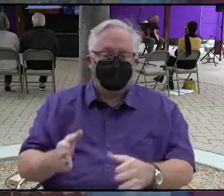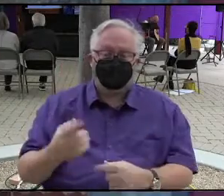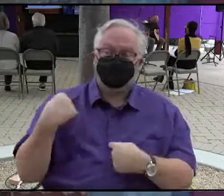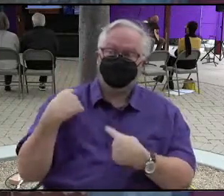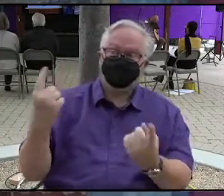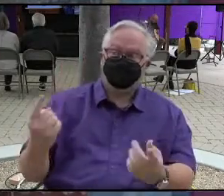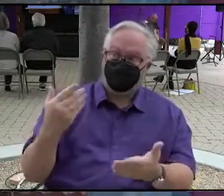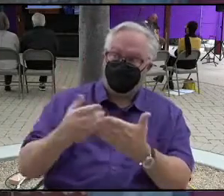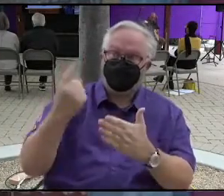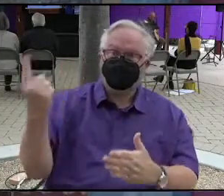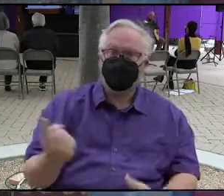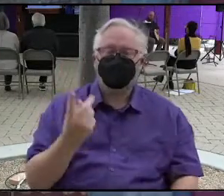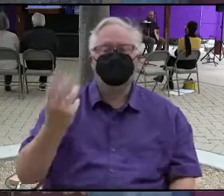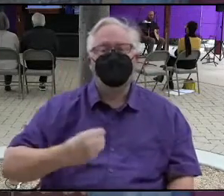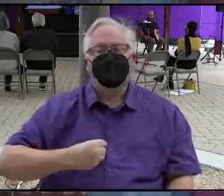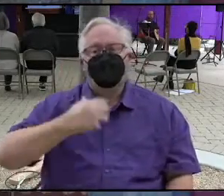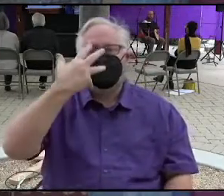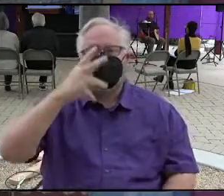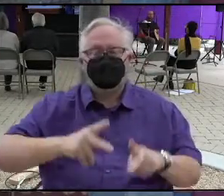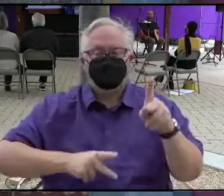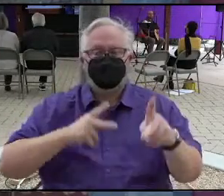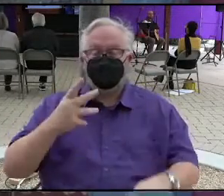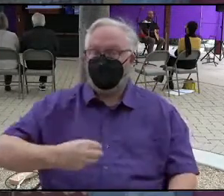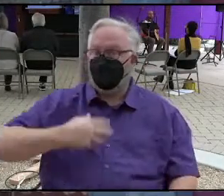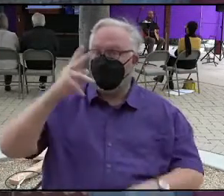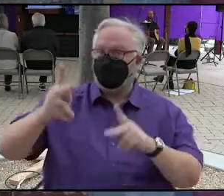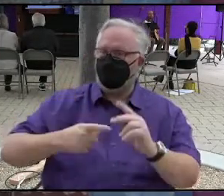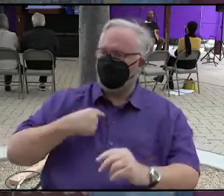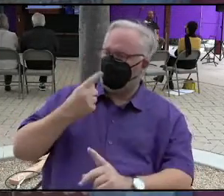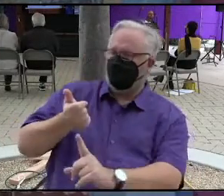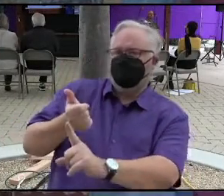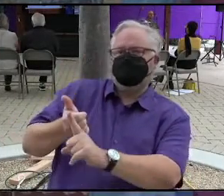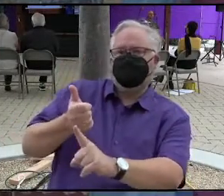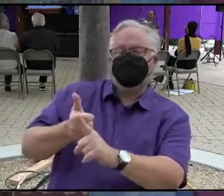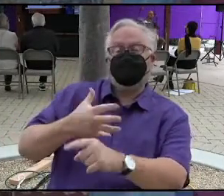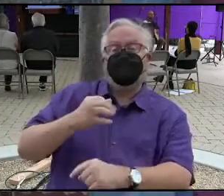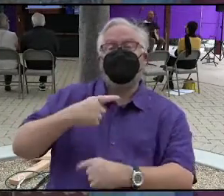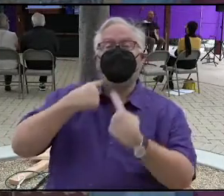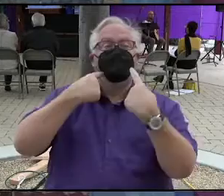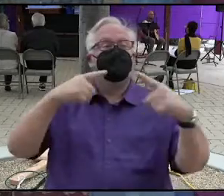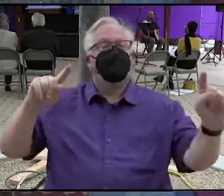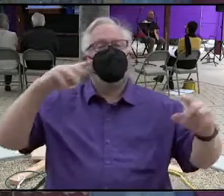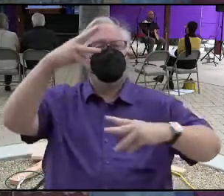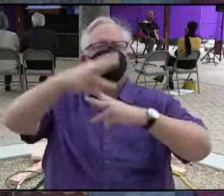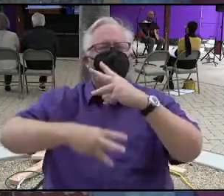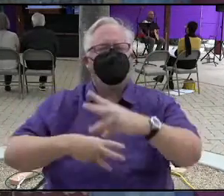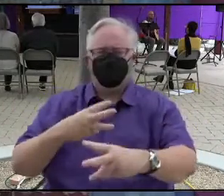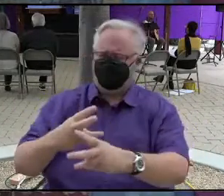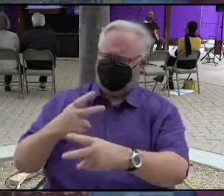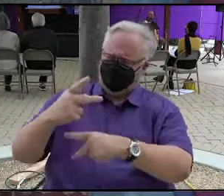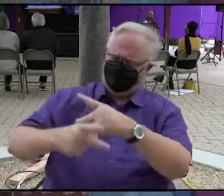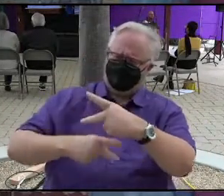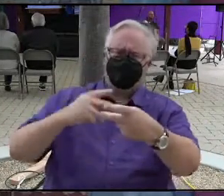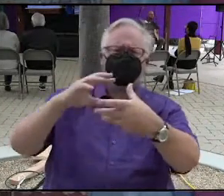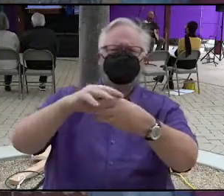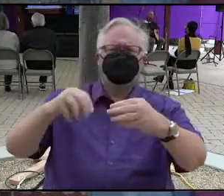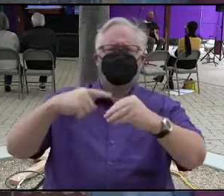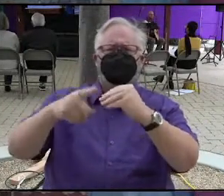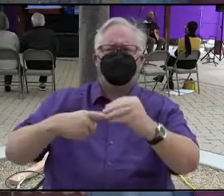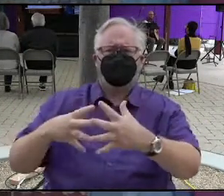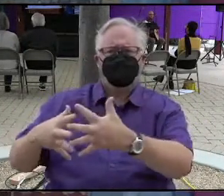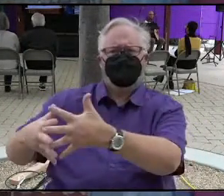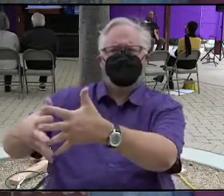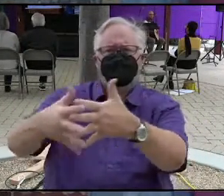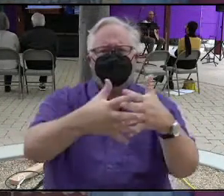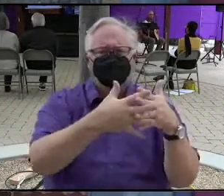white. White people have told themselves and the world a version of the American story